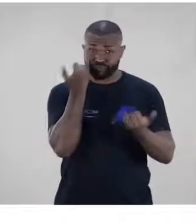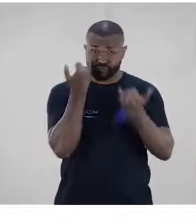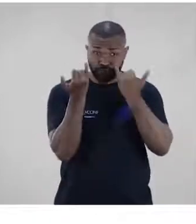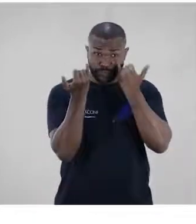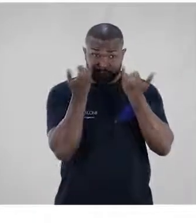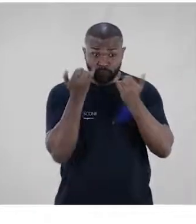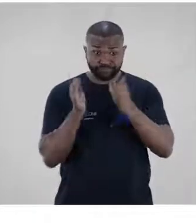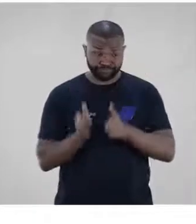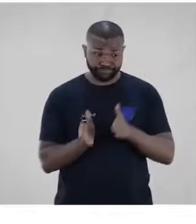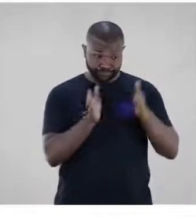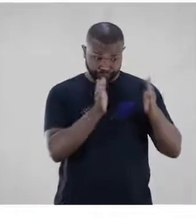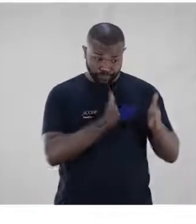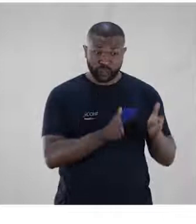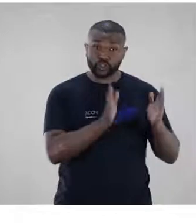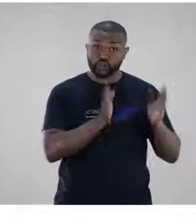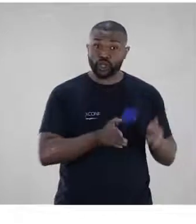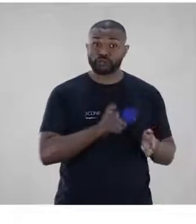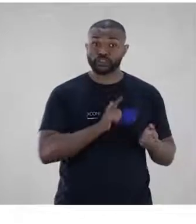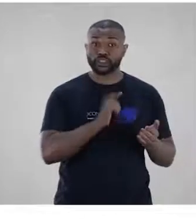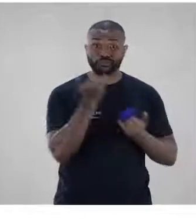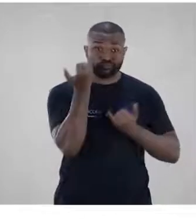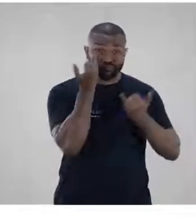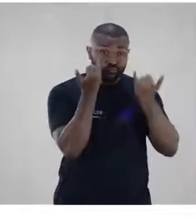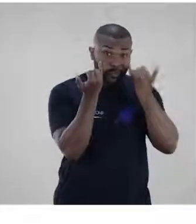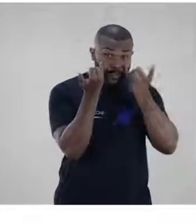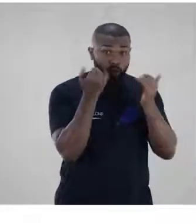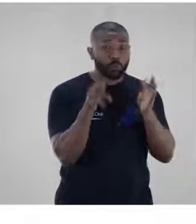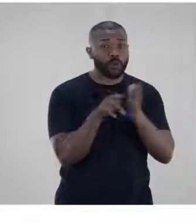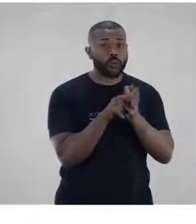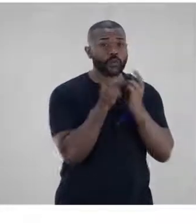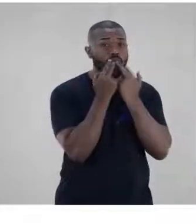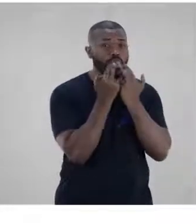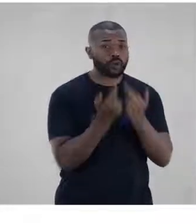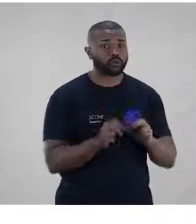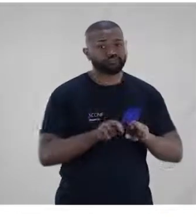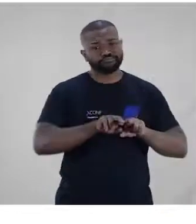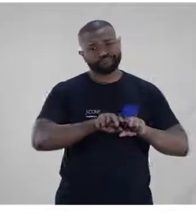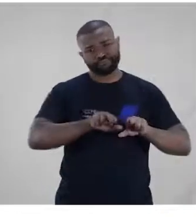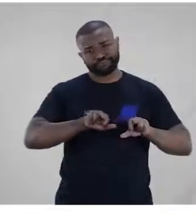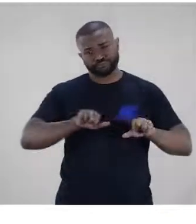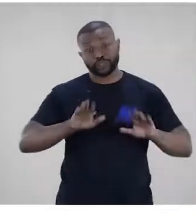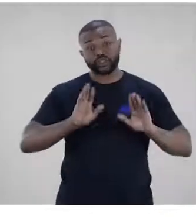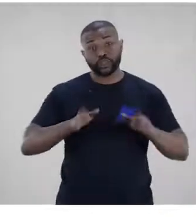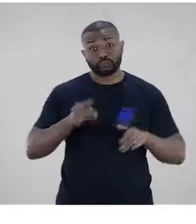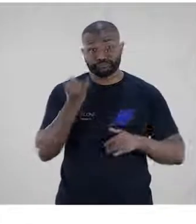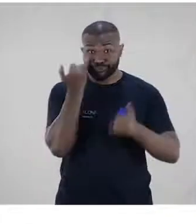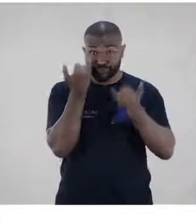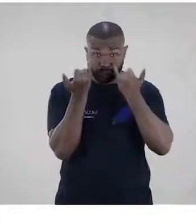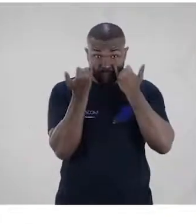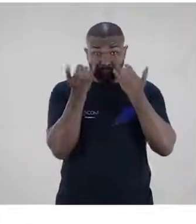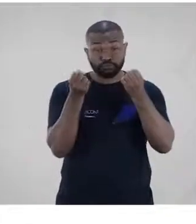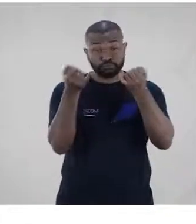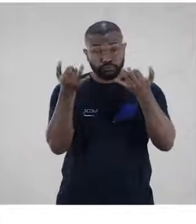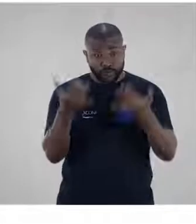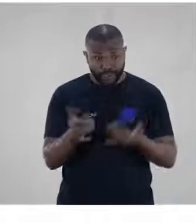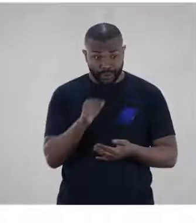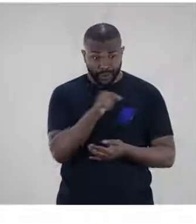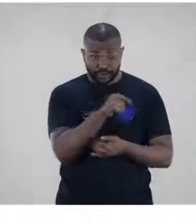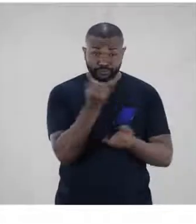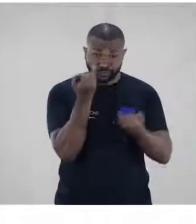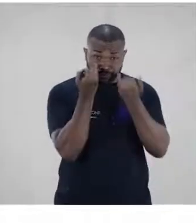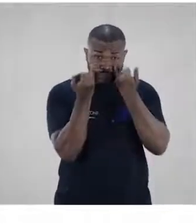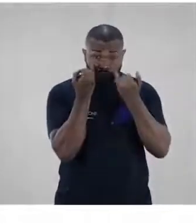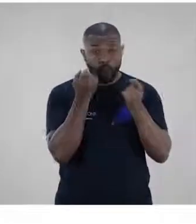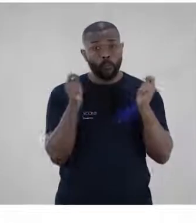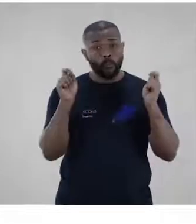polyglot format, because now when we talk about data, data can be used, the same data can be represented syntactically in many different